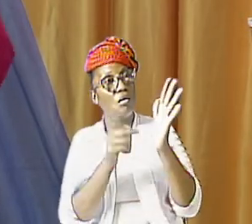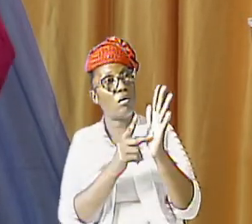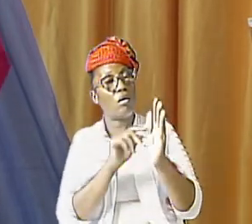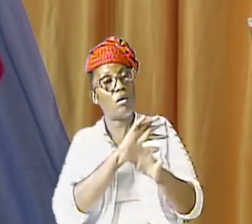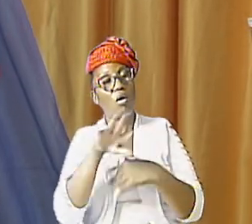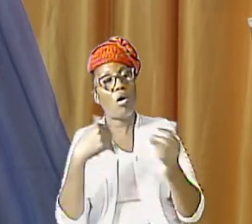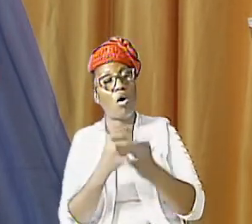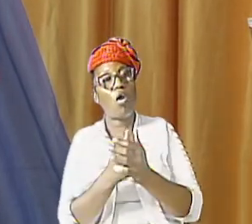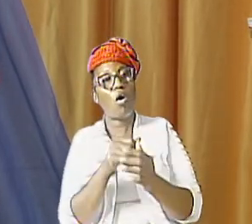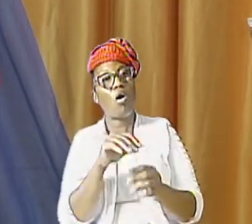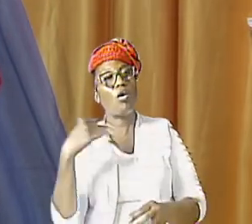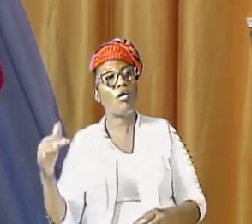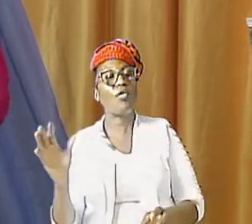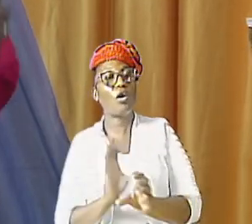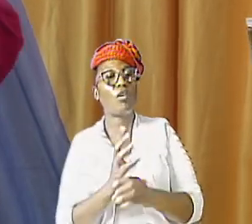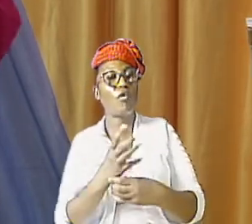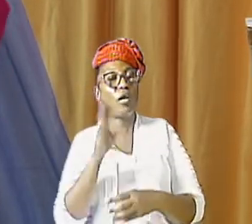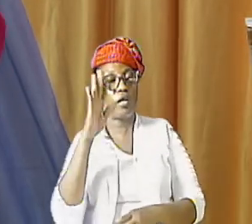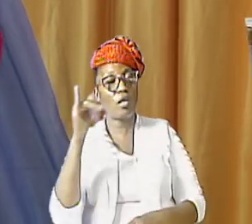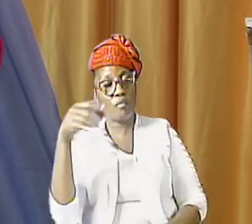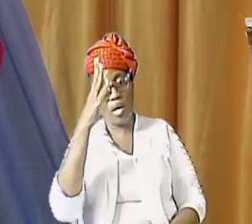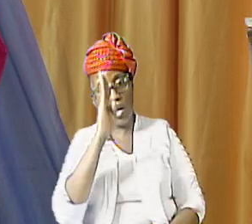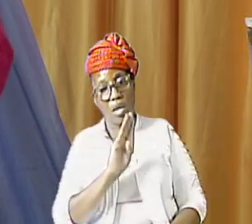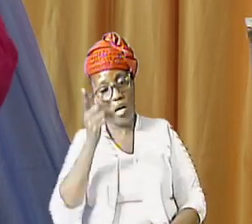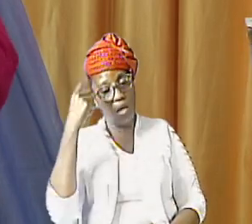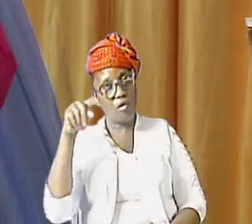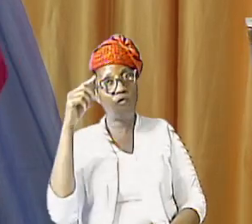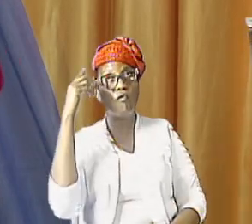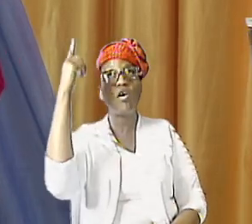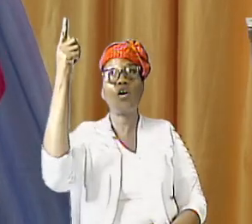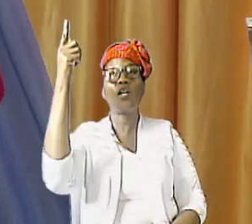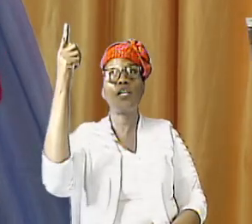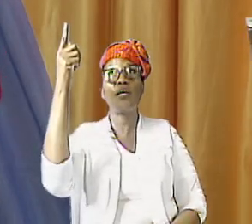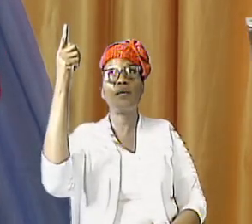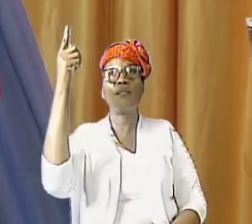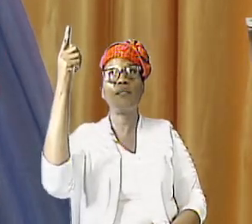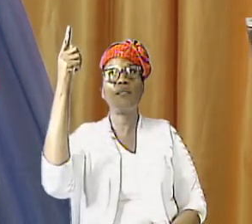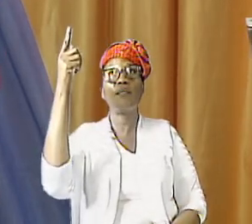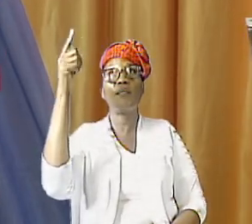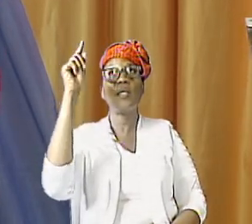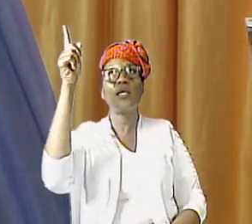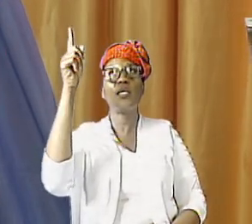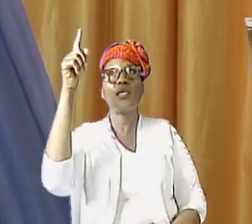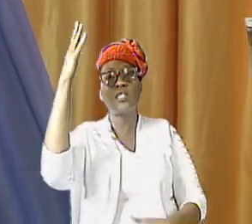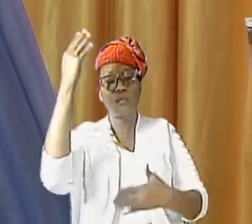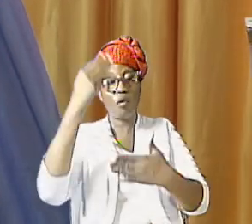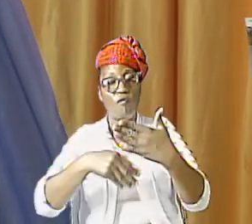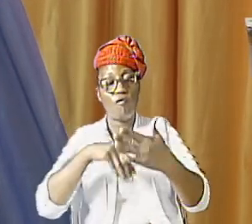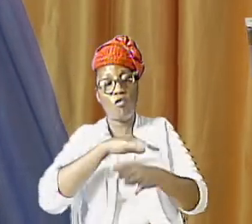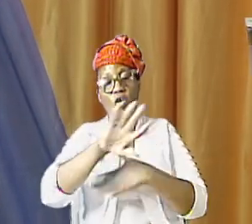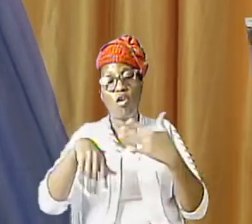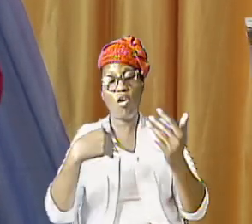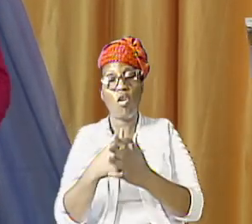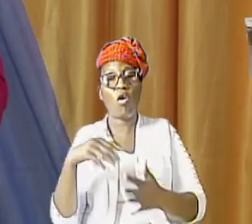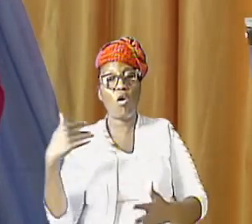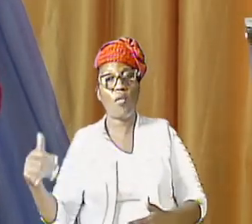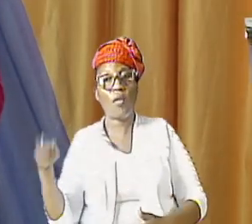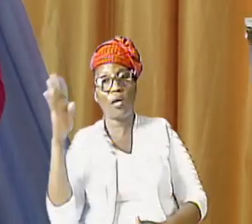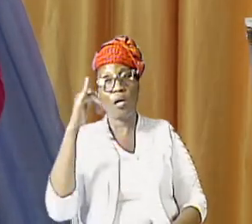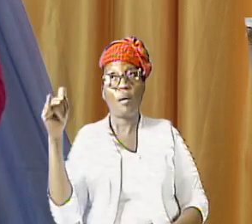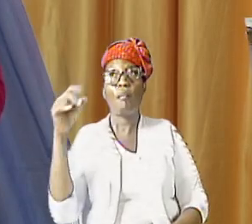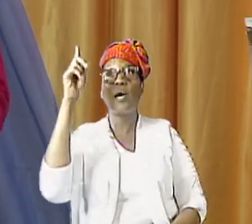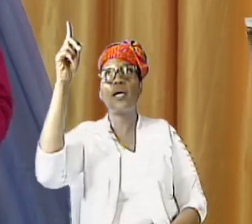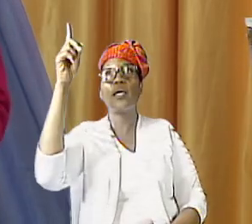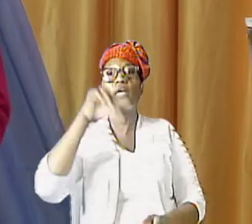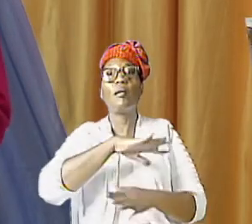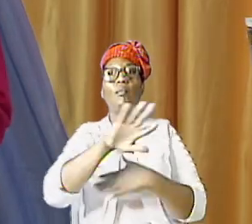were created by him and for him, and he is before all things, and